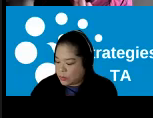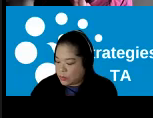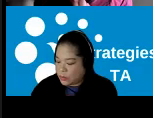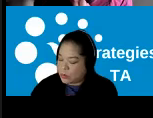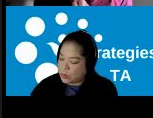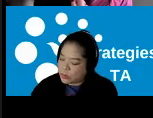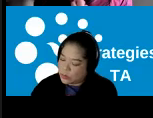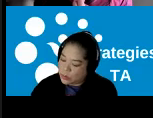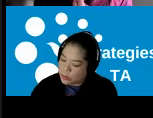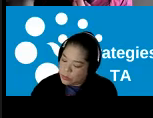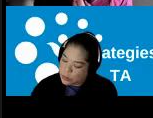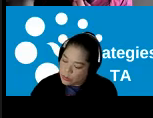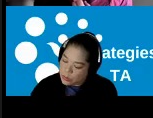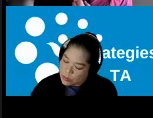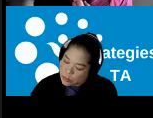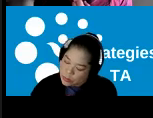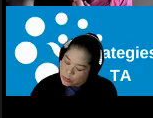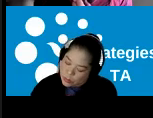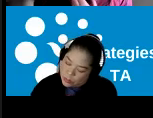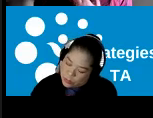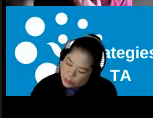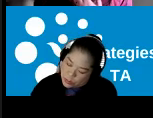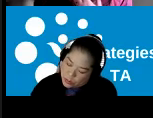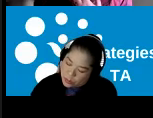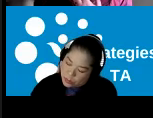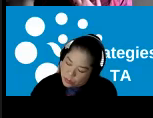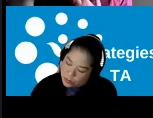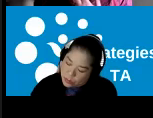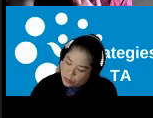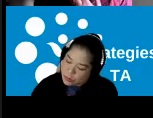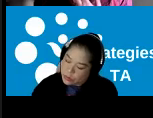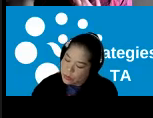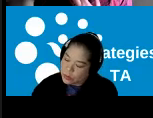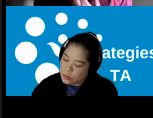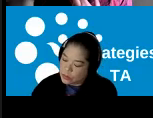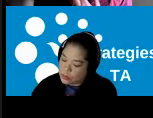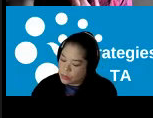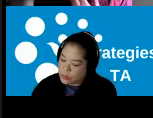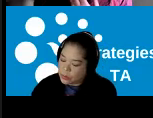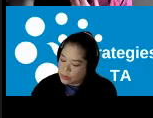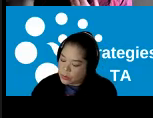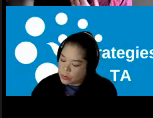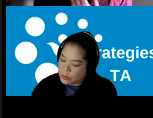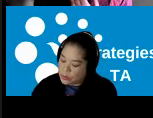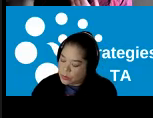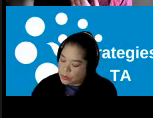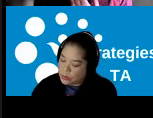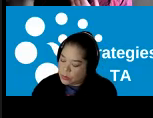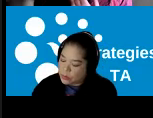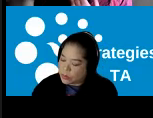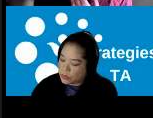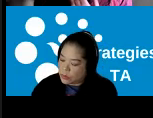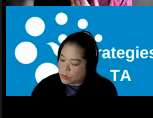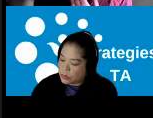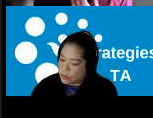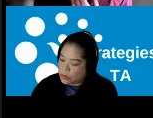thinking of? Absolutely. So I think my my politician answer would be, it